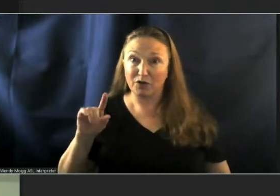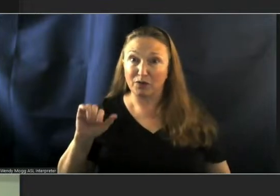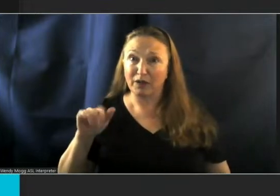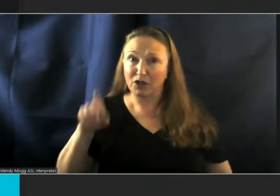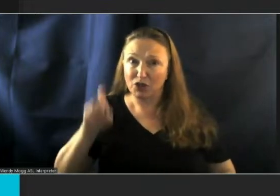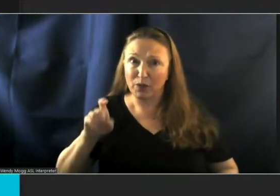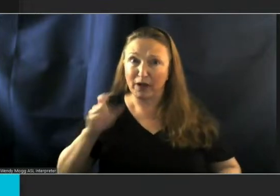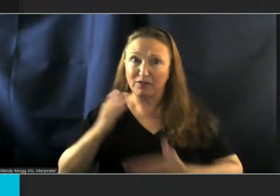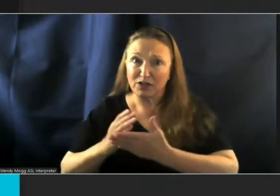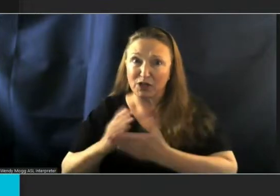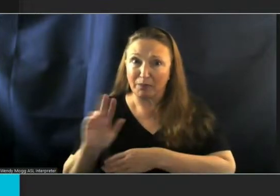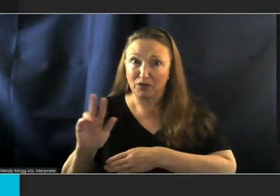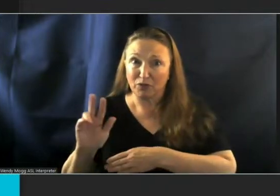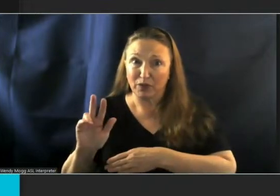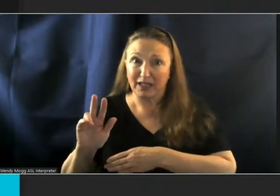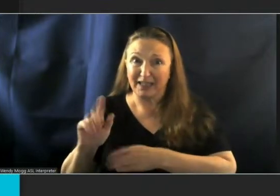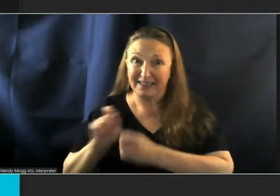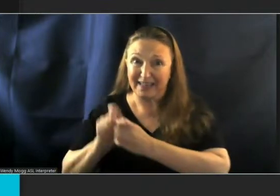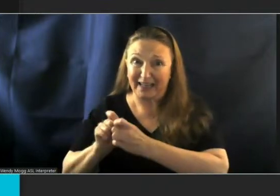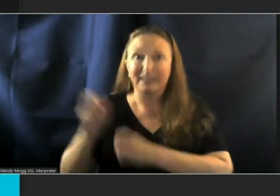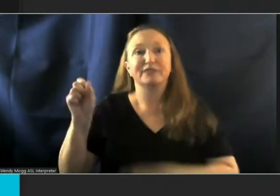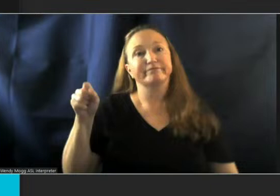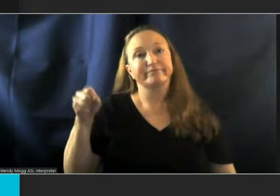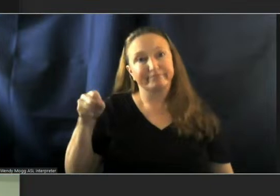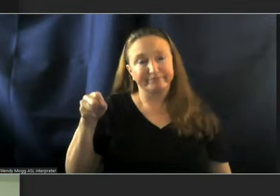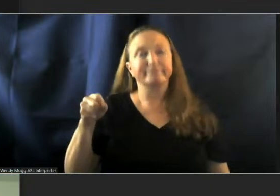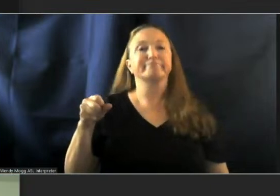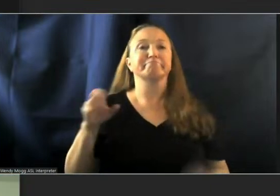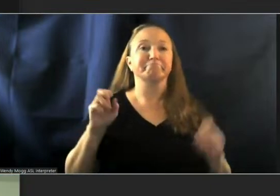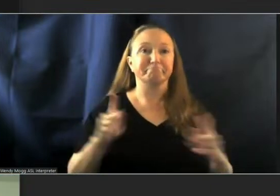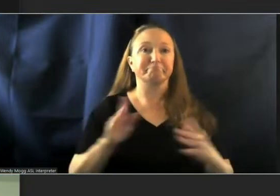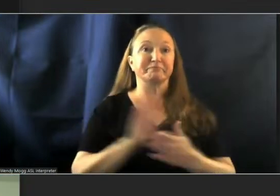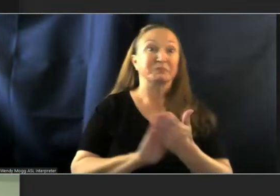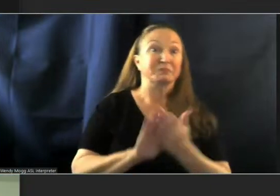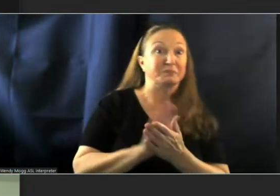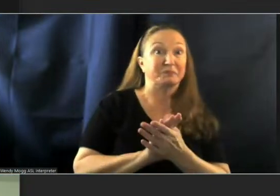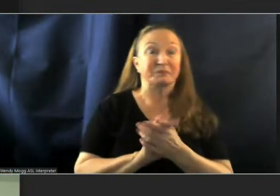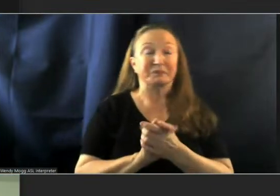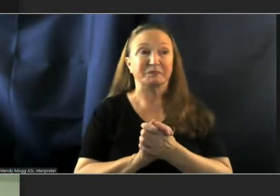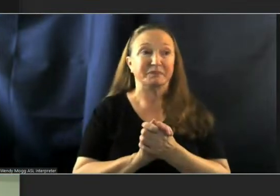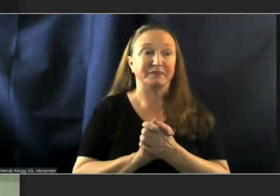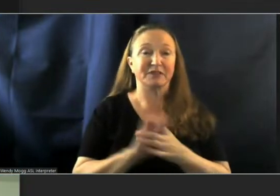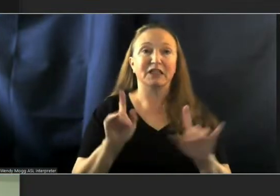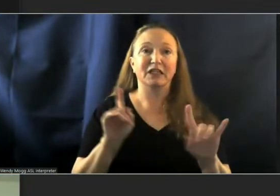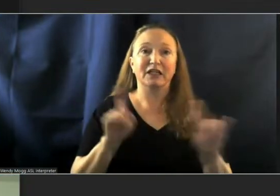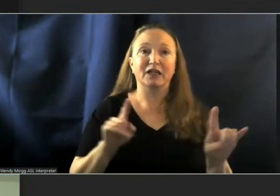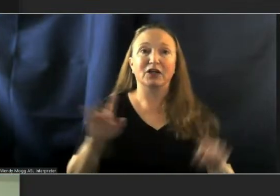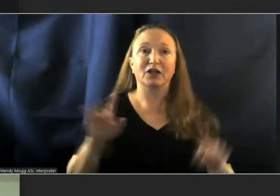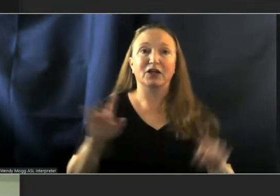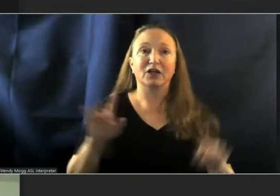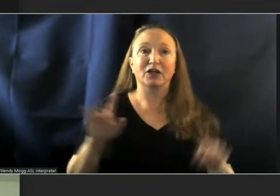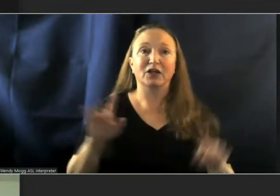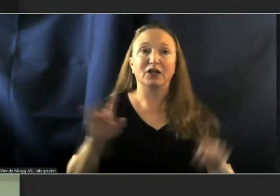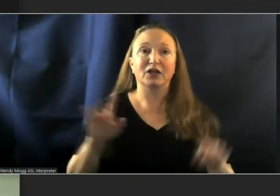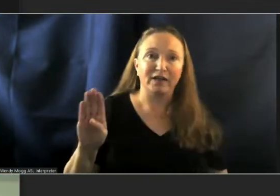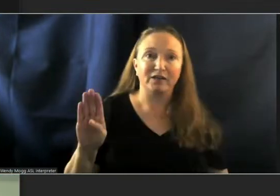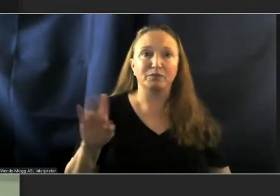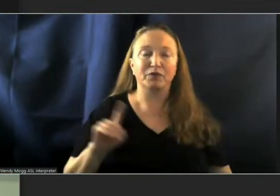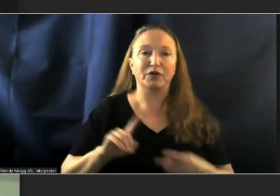I do. Okay. So in that case, let's shift to Facebook and YouTube for any public